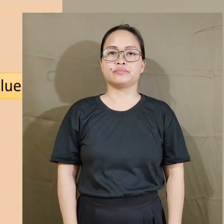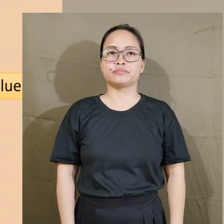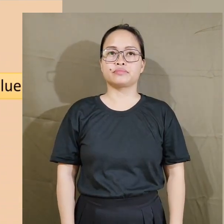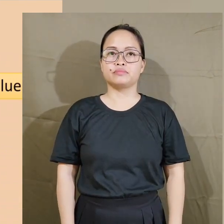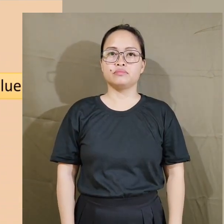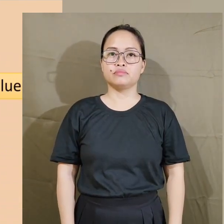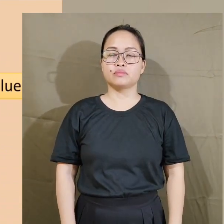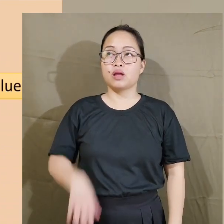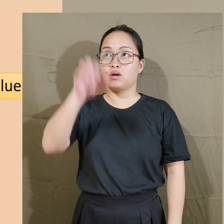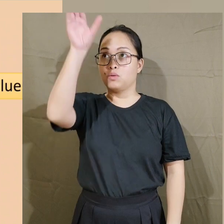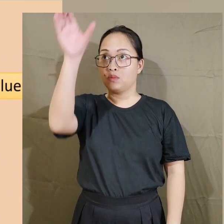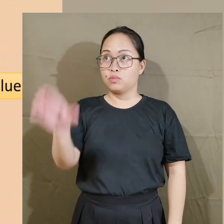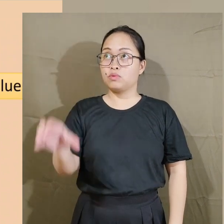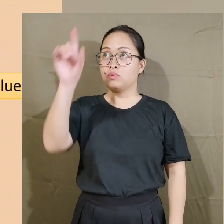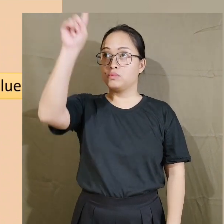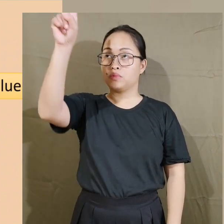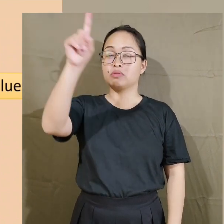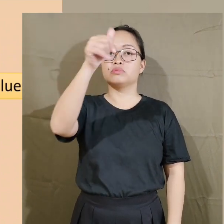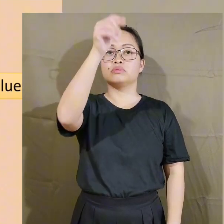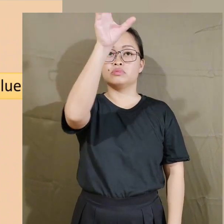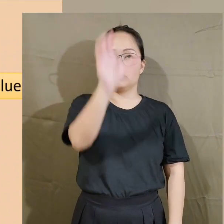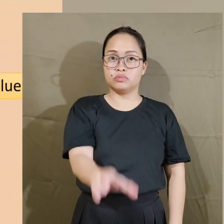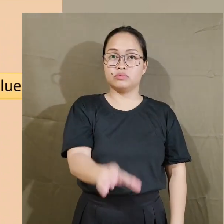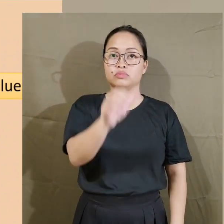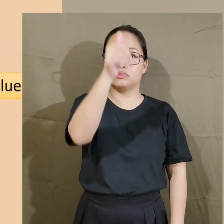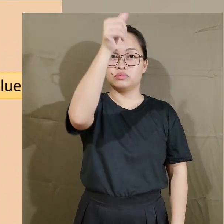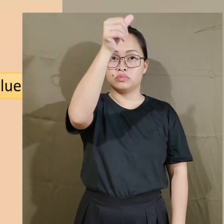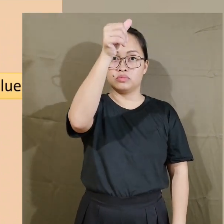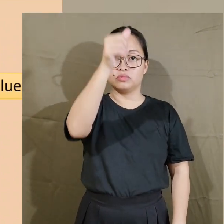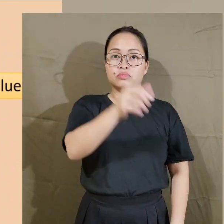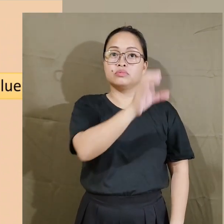the digits in each place value.